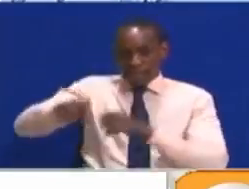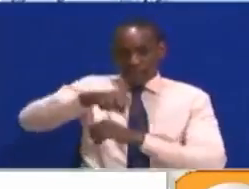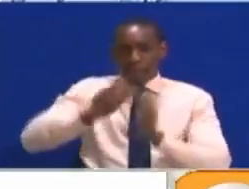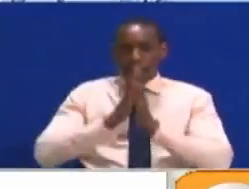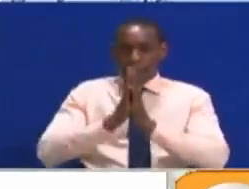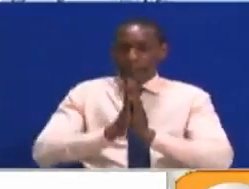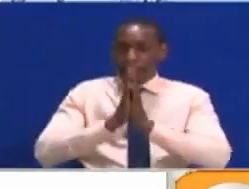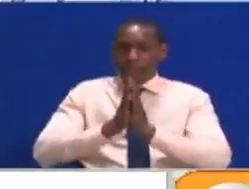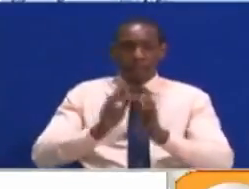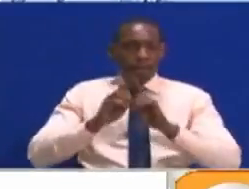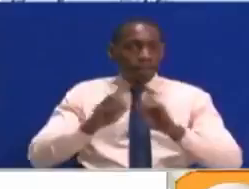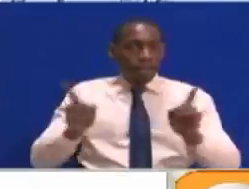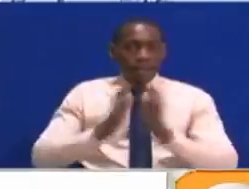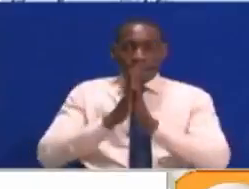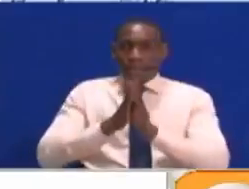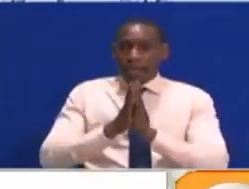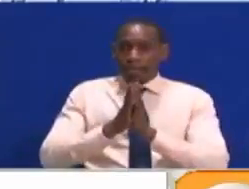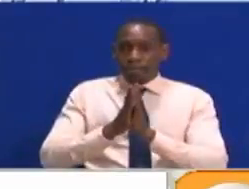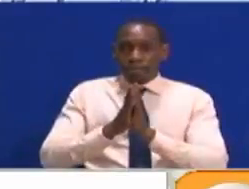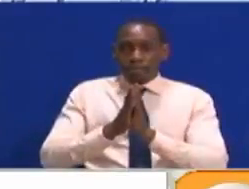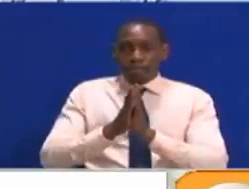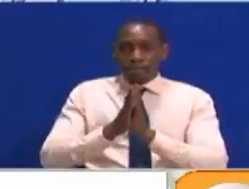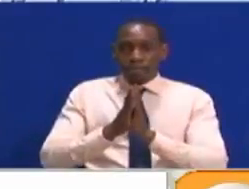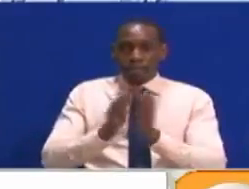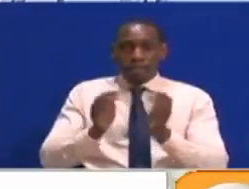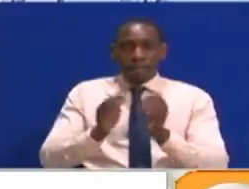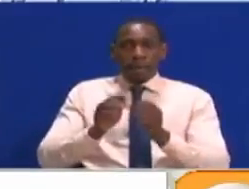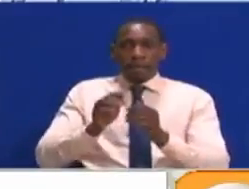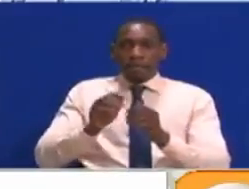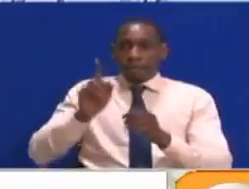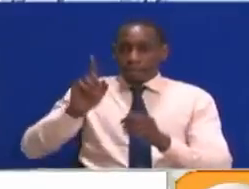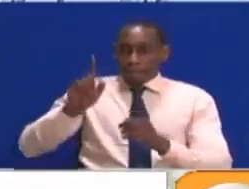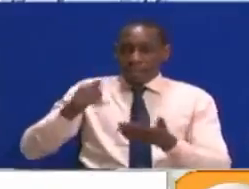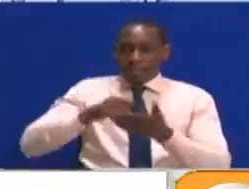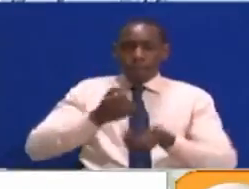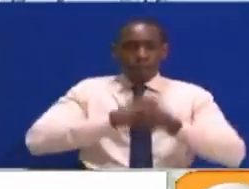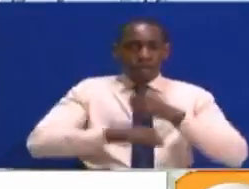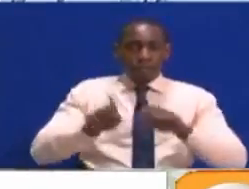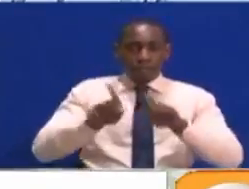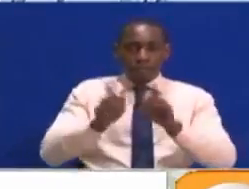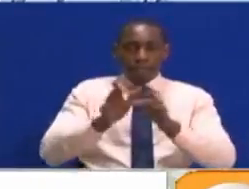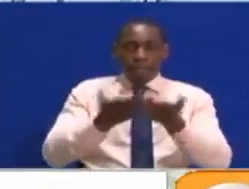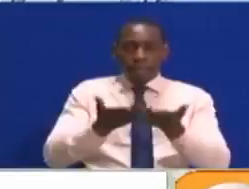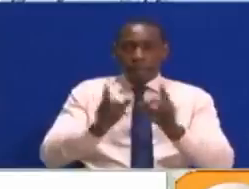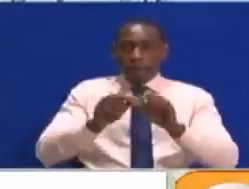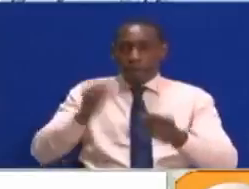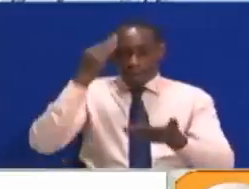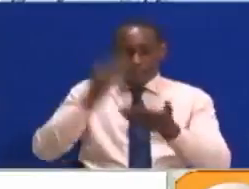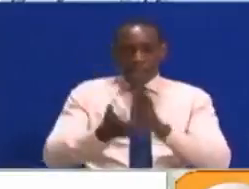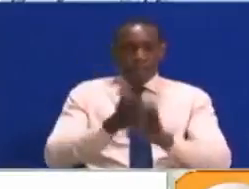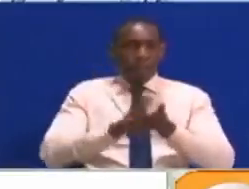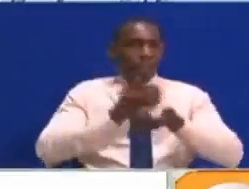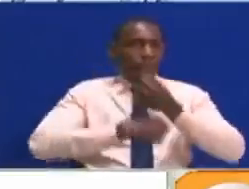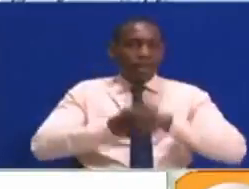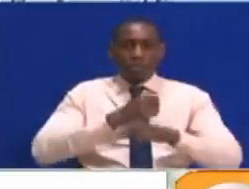pray. But prayer cannot be a substitute to action. The same Bible actually says faith without works